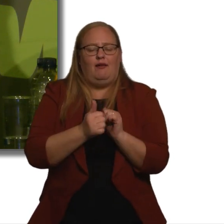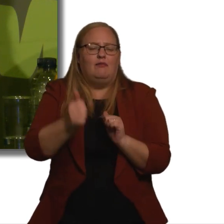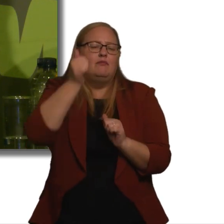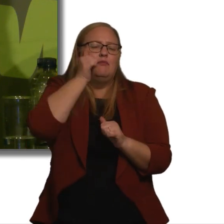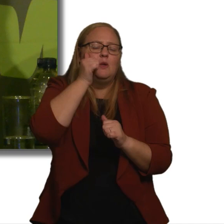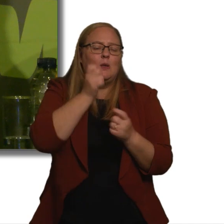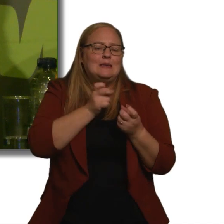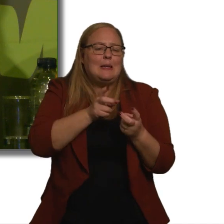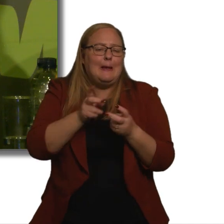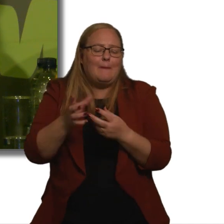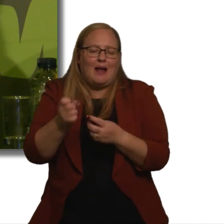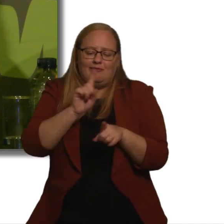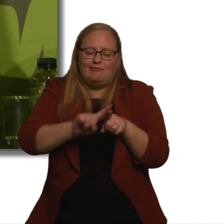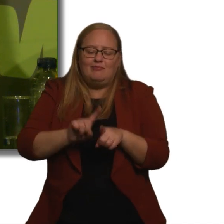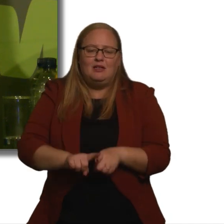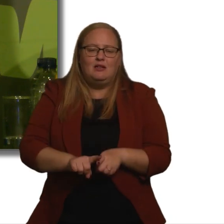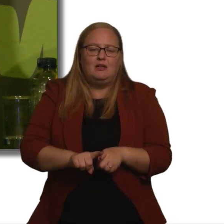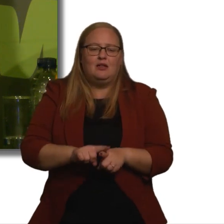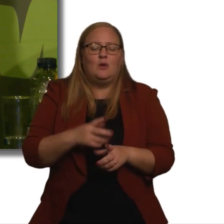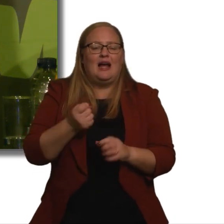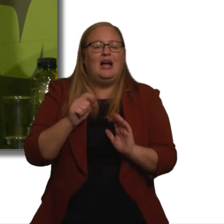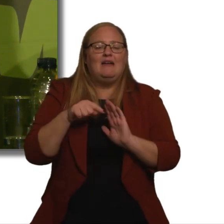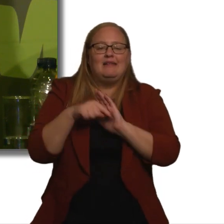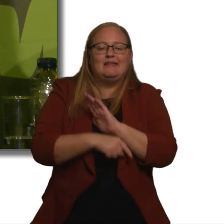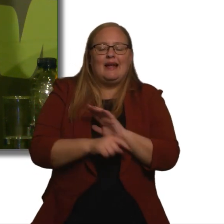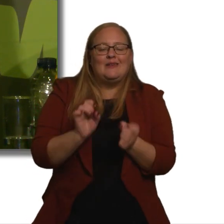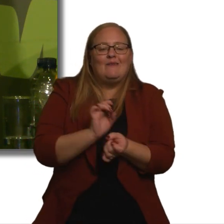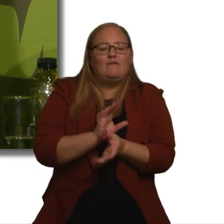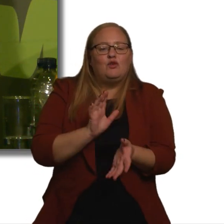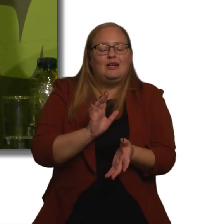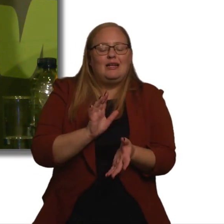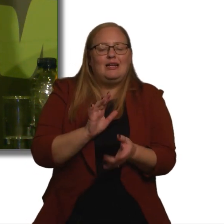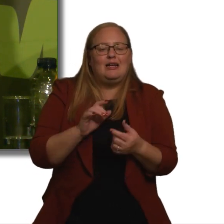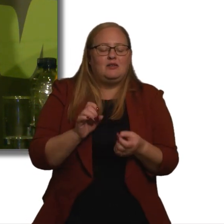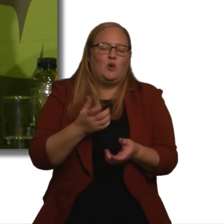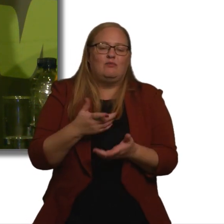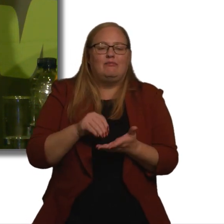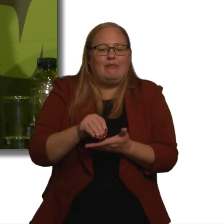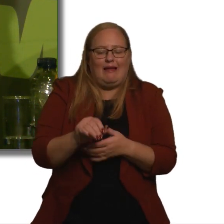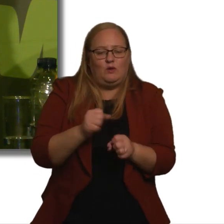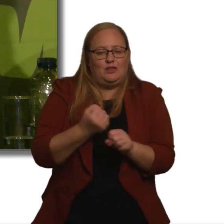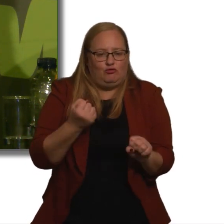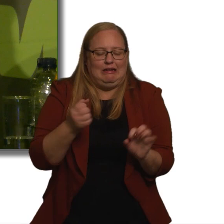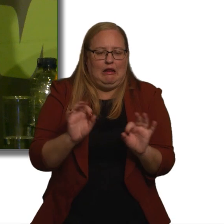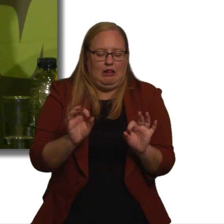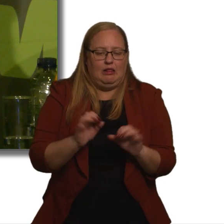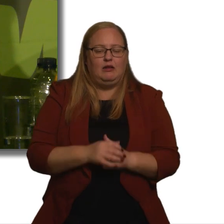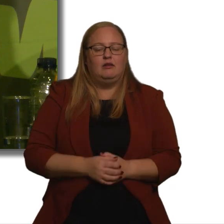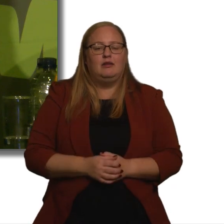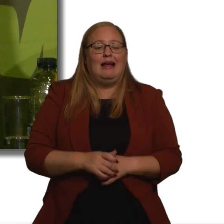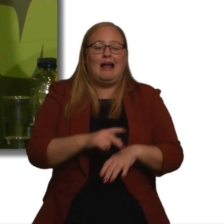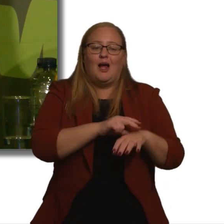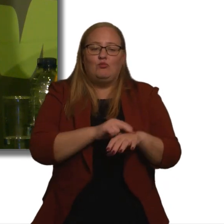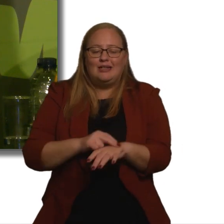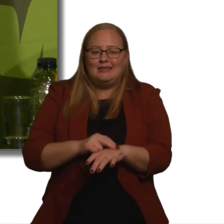have. We have debt-free degrees. We are using all of our apprentice levy to encourage more